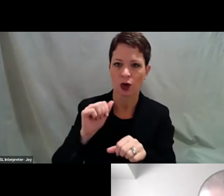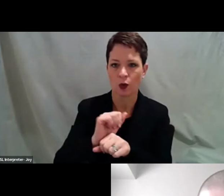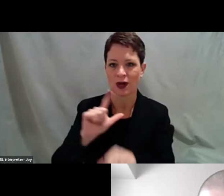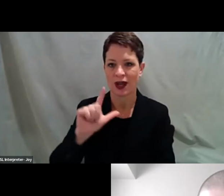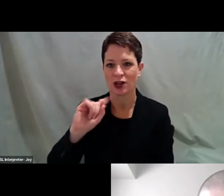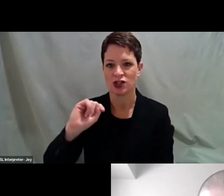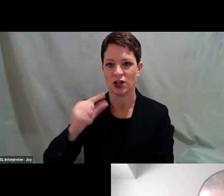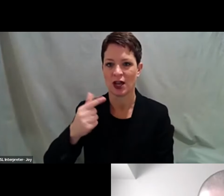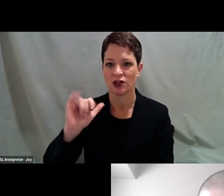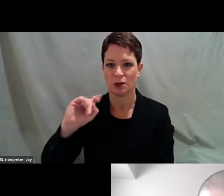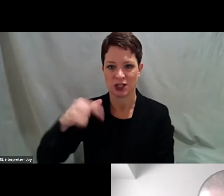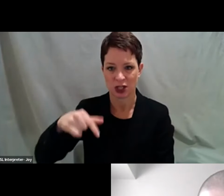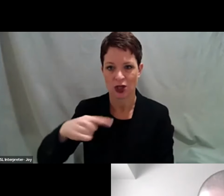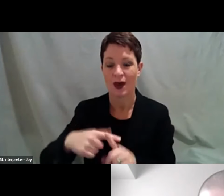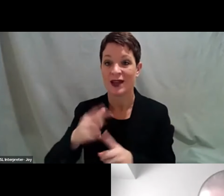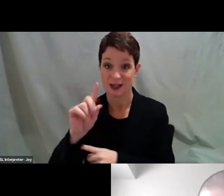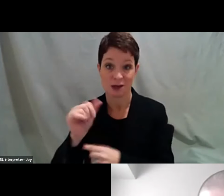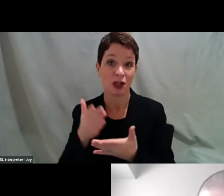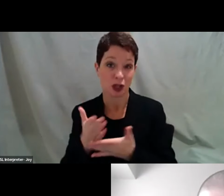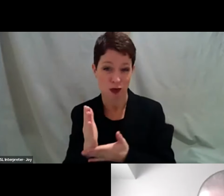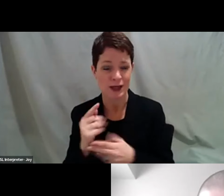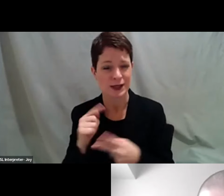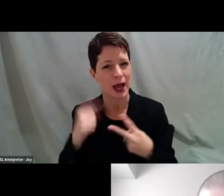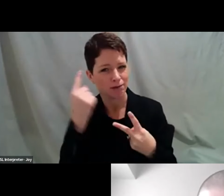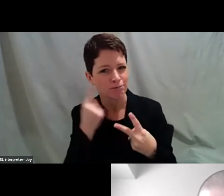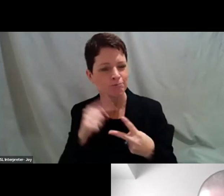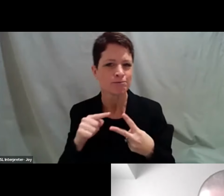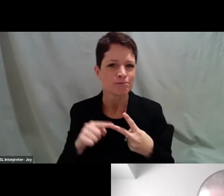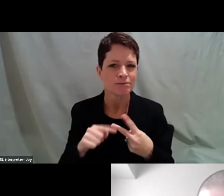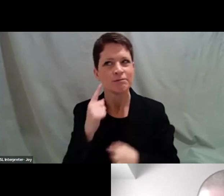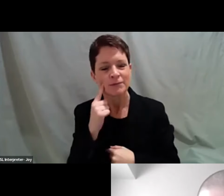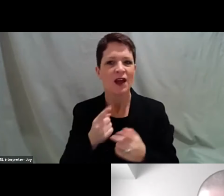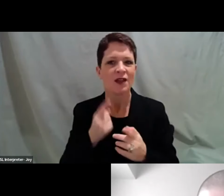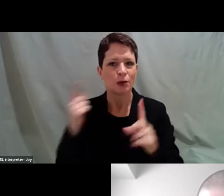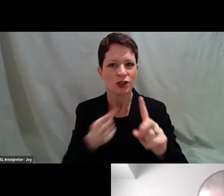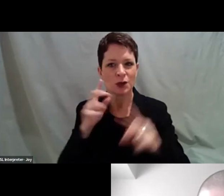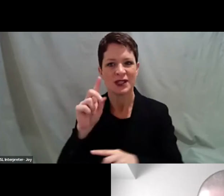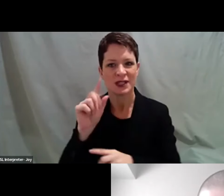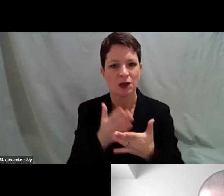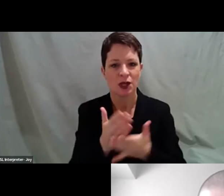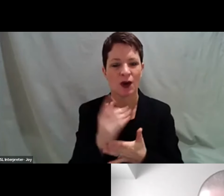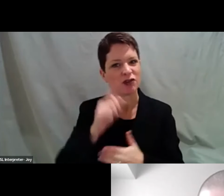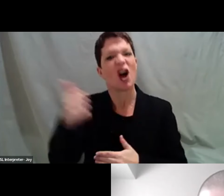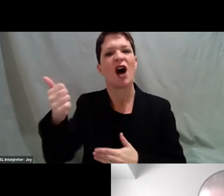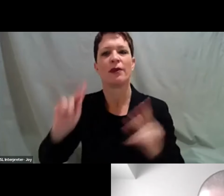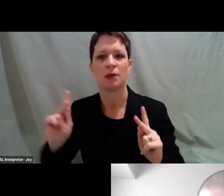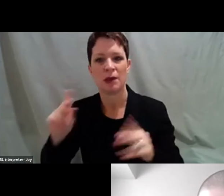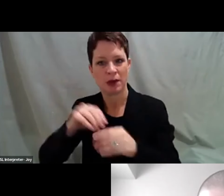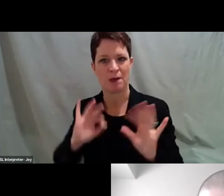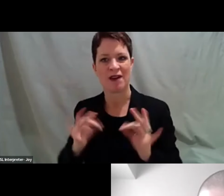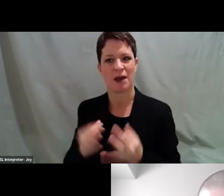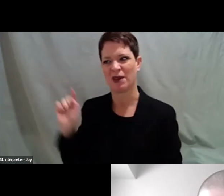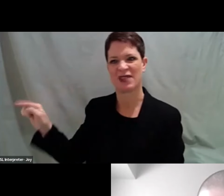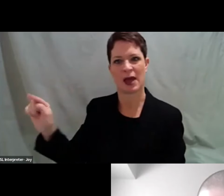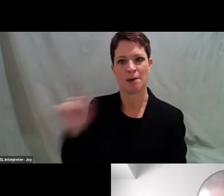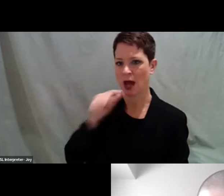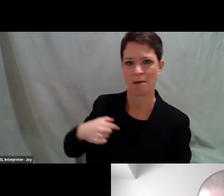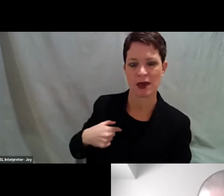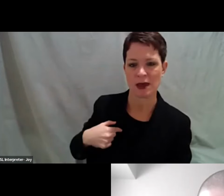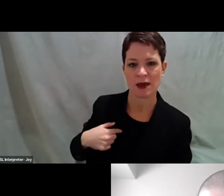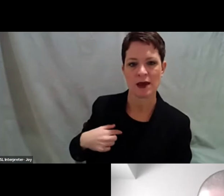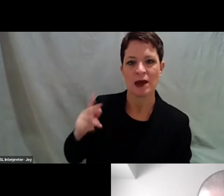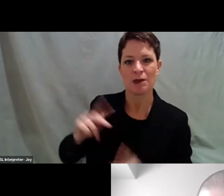LGBTQ and disability rights, I thought of myself as pursuing disability rights for other people in my family, for people who